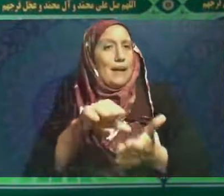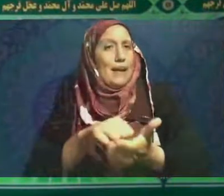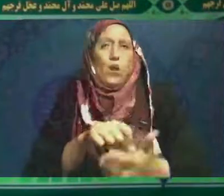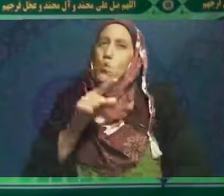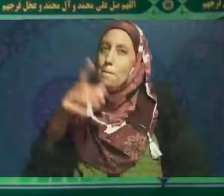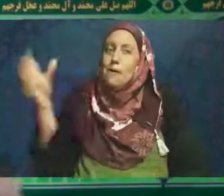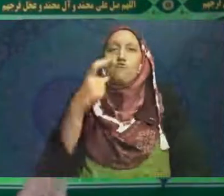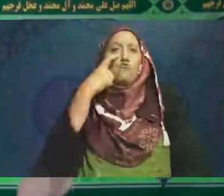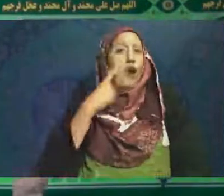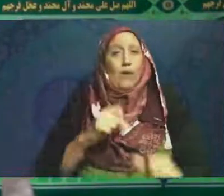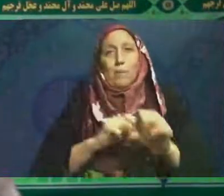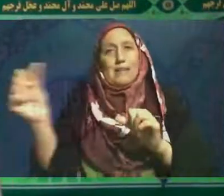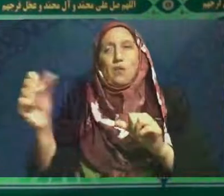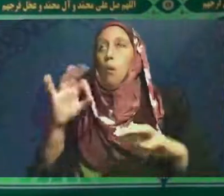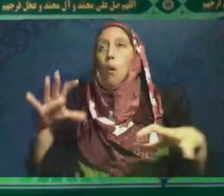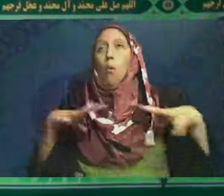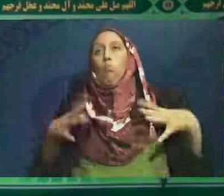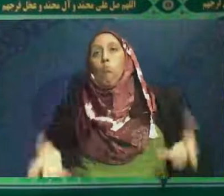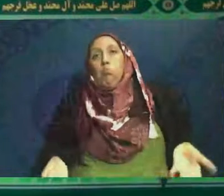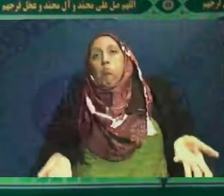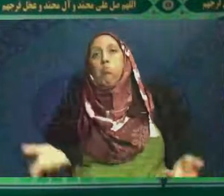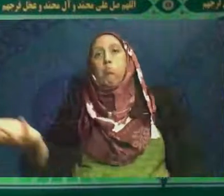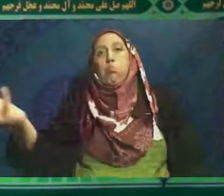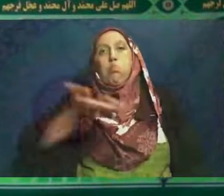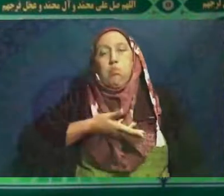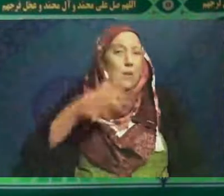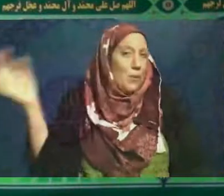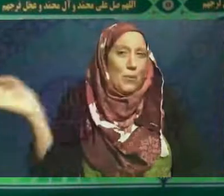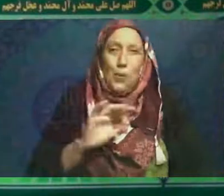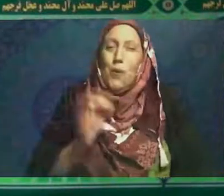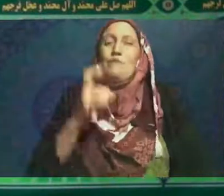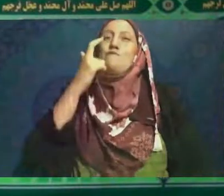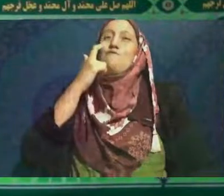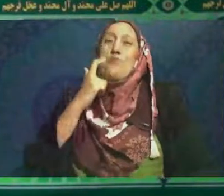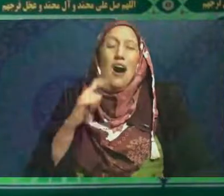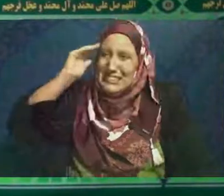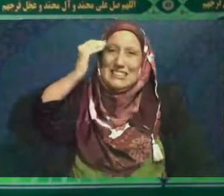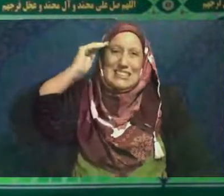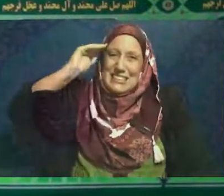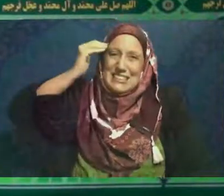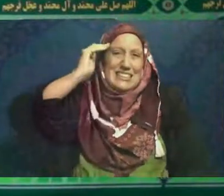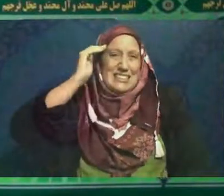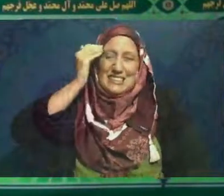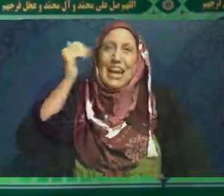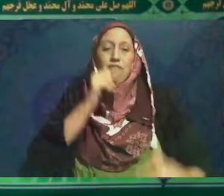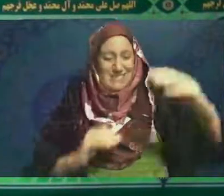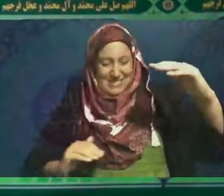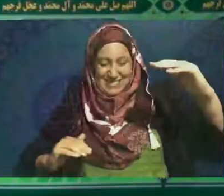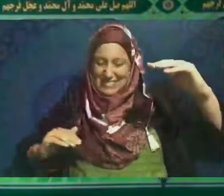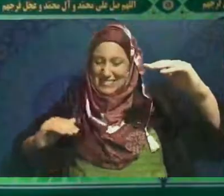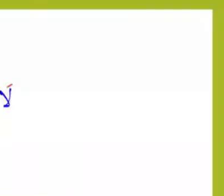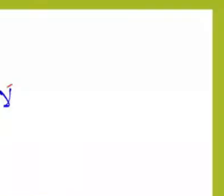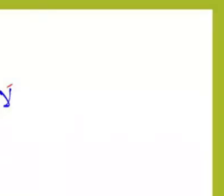the shortfall. The grace of God comes to take your hand. That's why Imam Sadiq alayhi salam says,